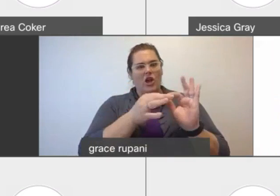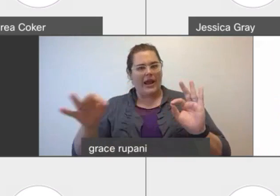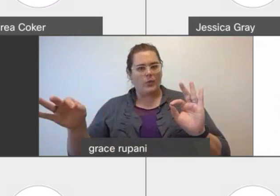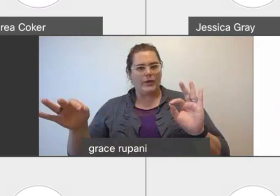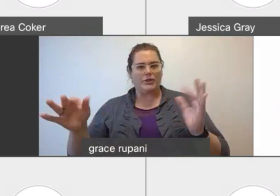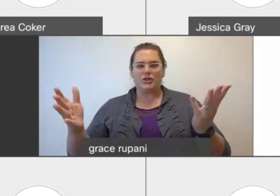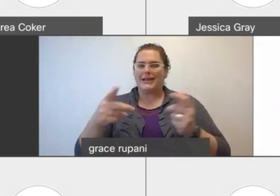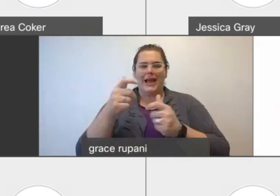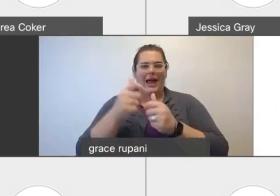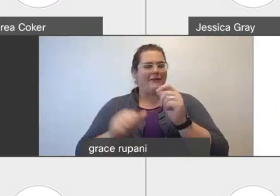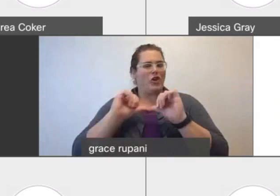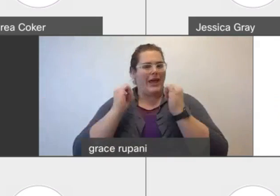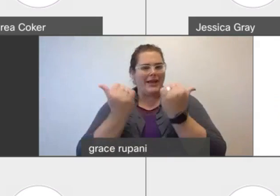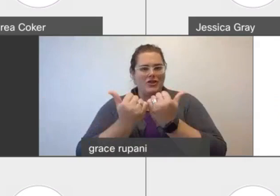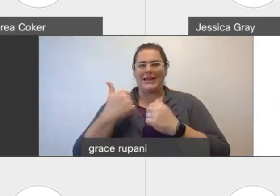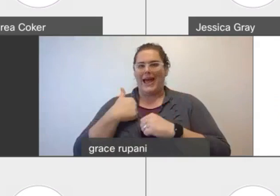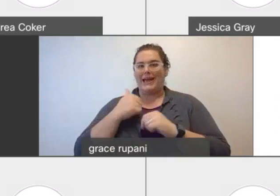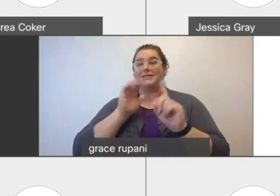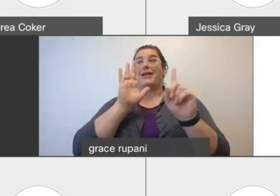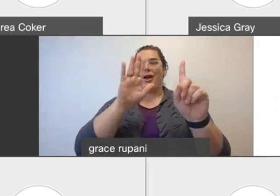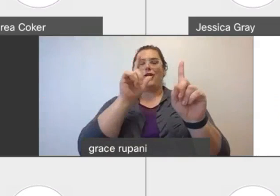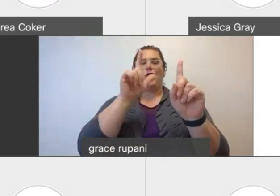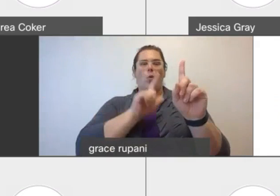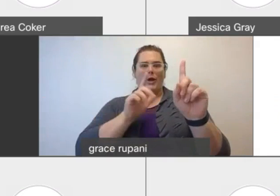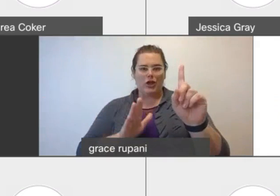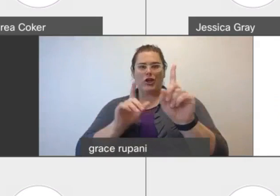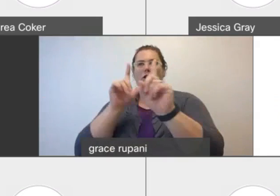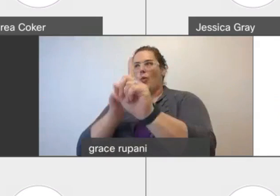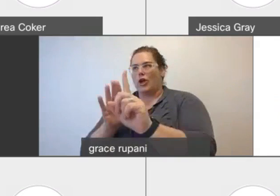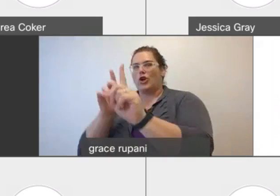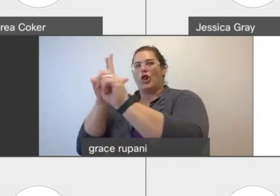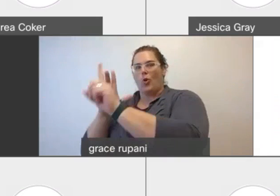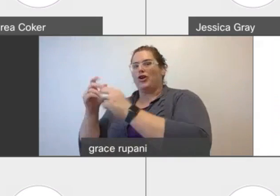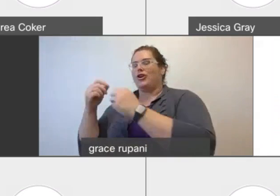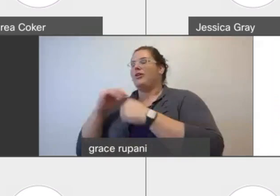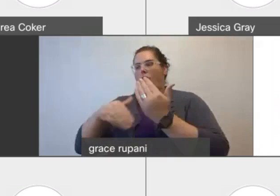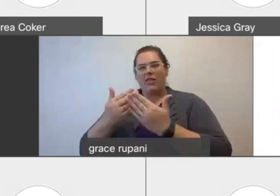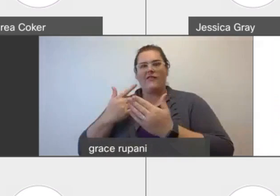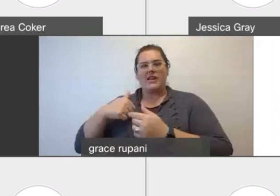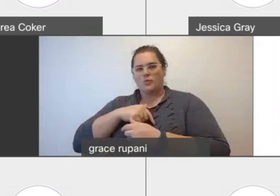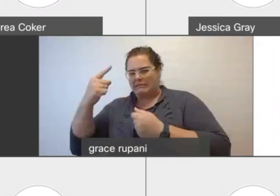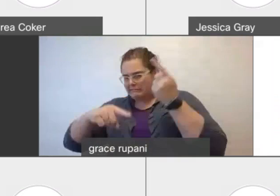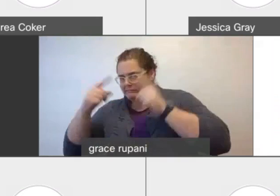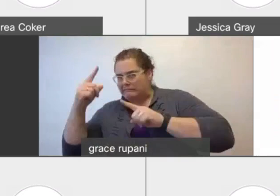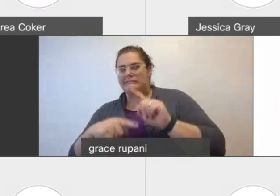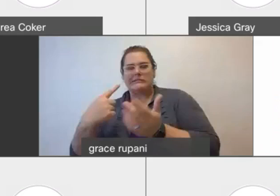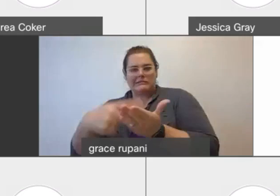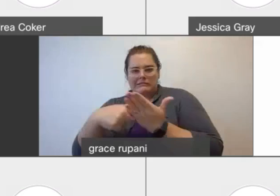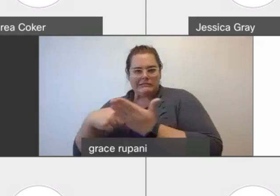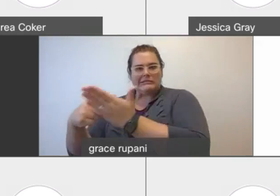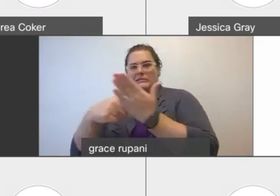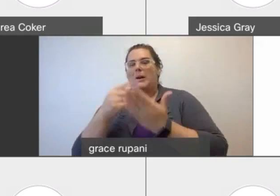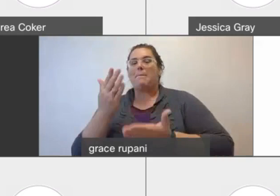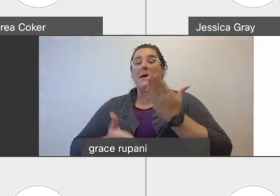Every agency has their own lawyers, and as we discuss this amongst the different agencies, there may be